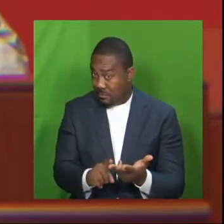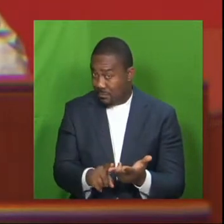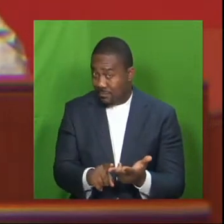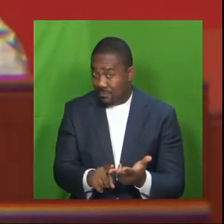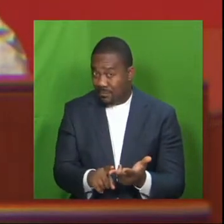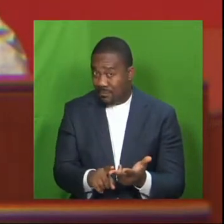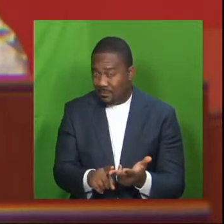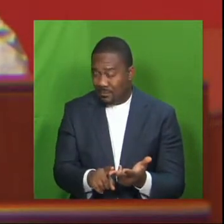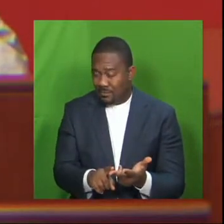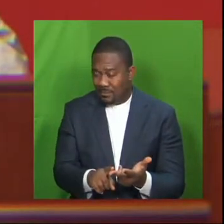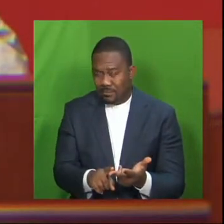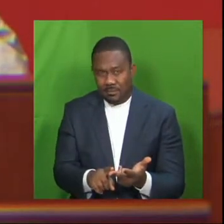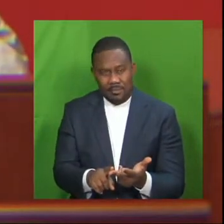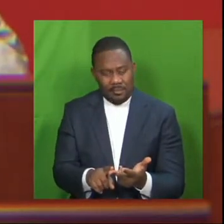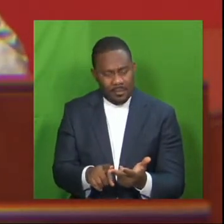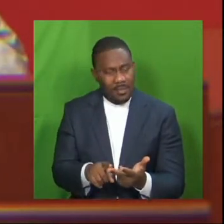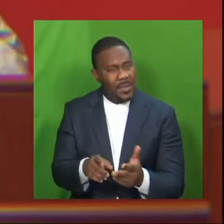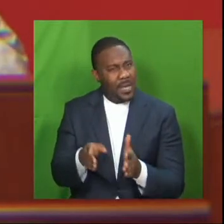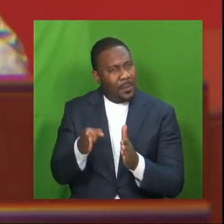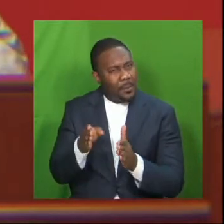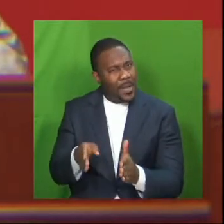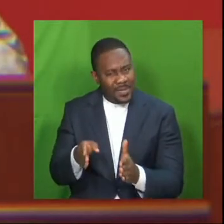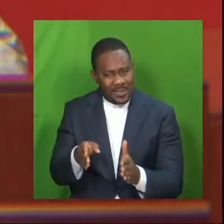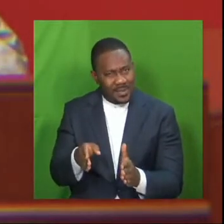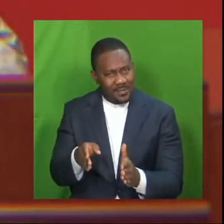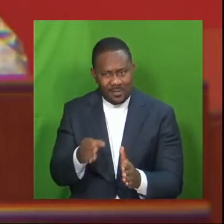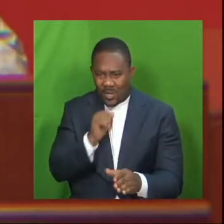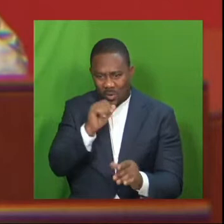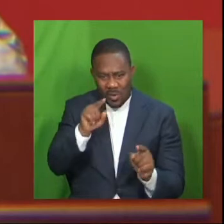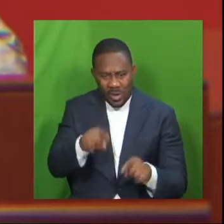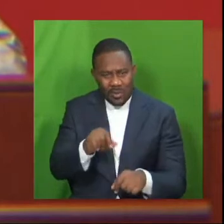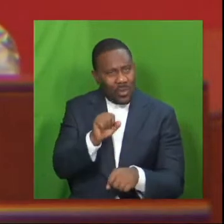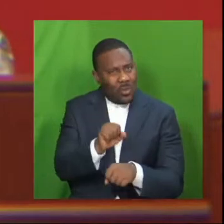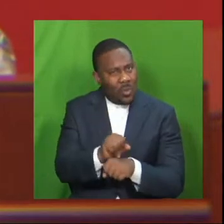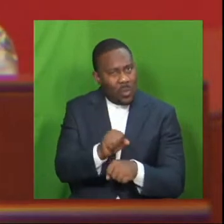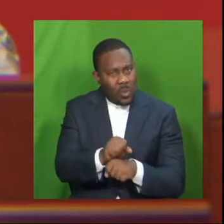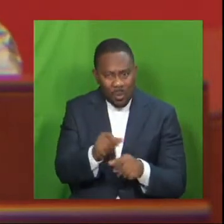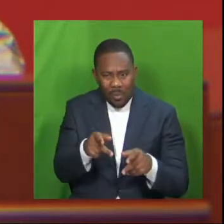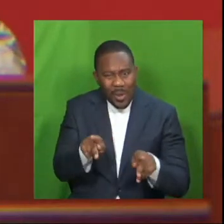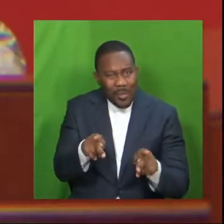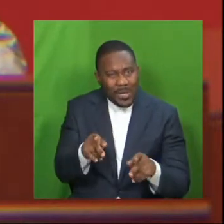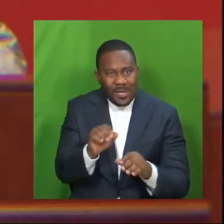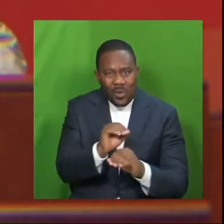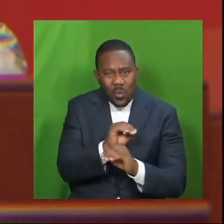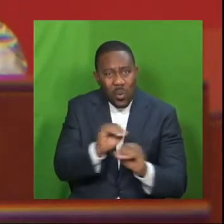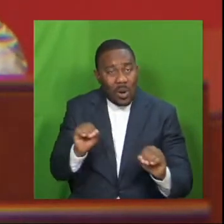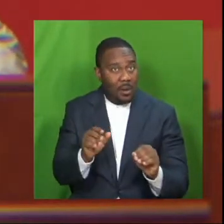is absent without the permission in writing of the Speaker.